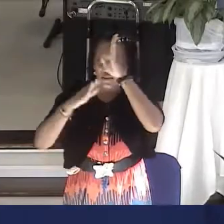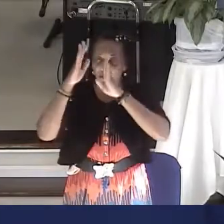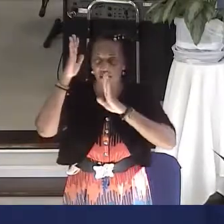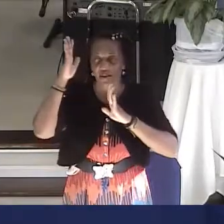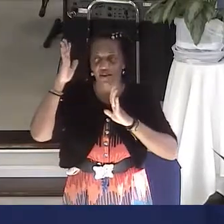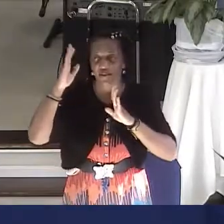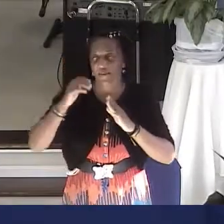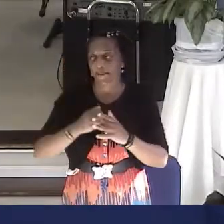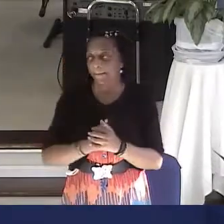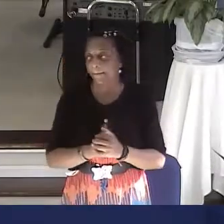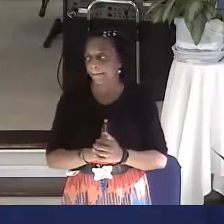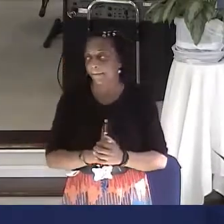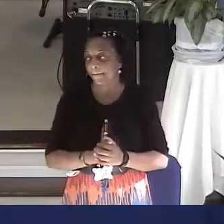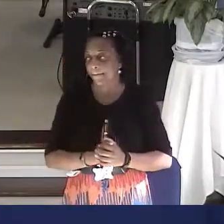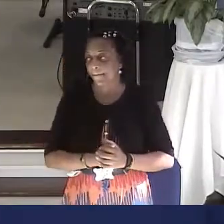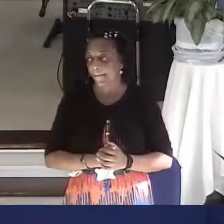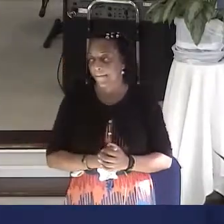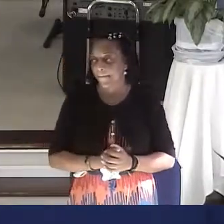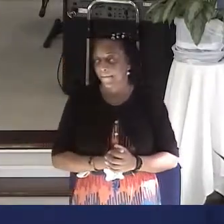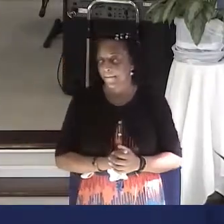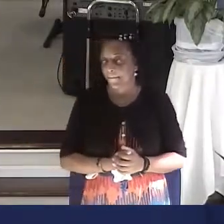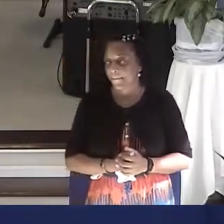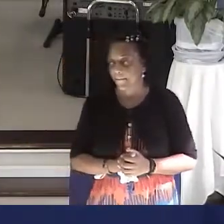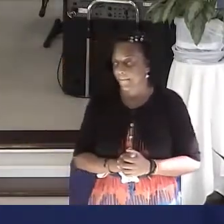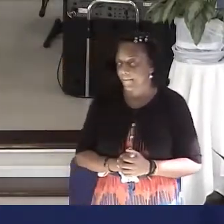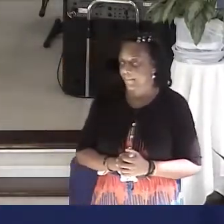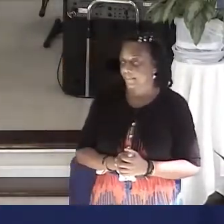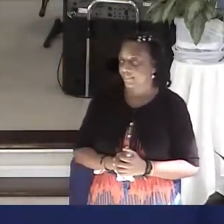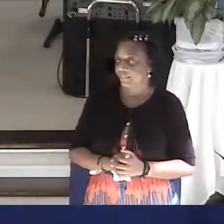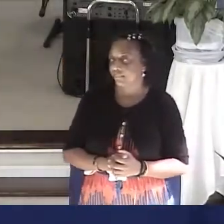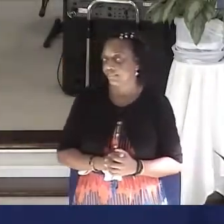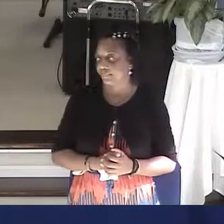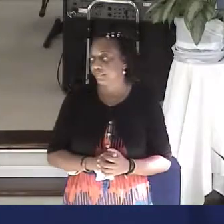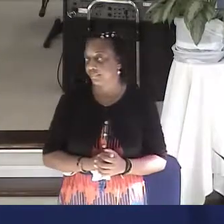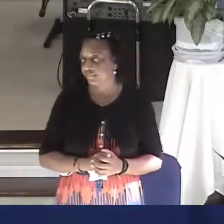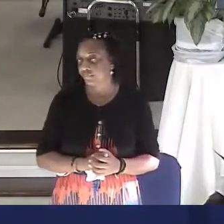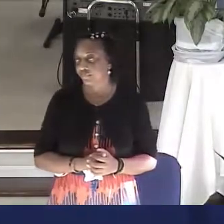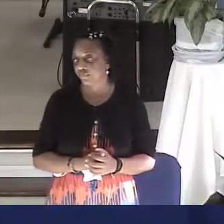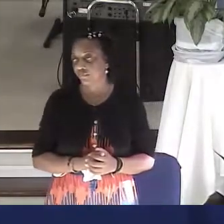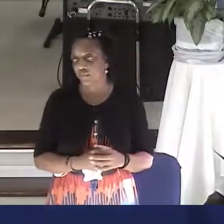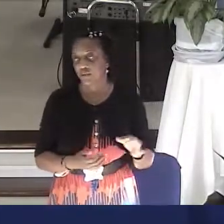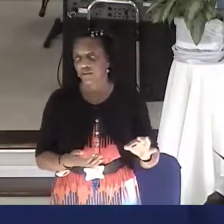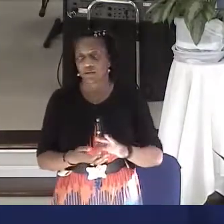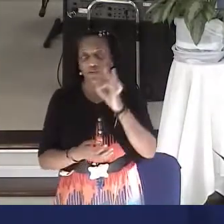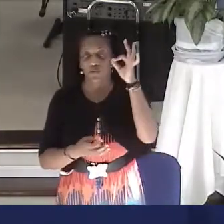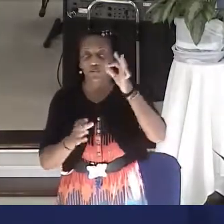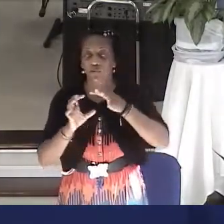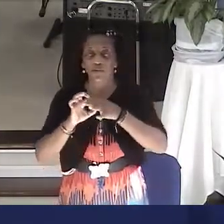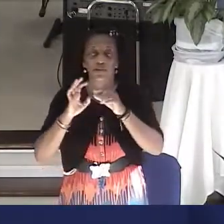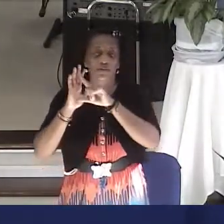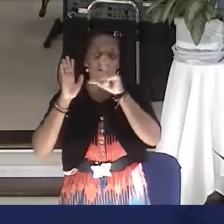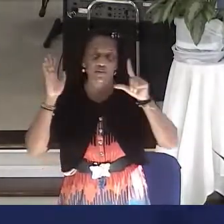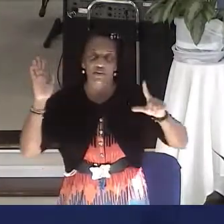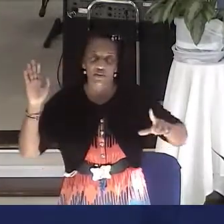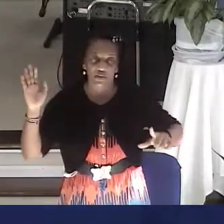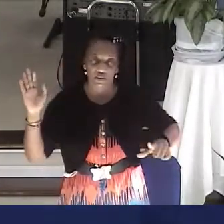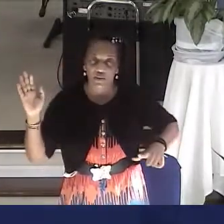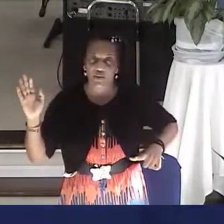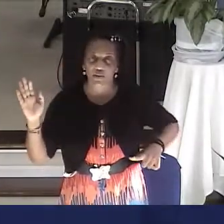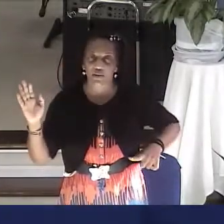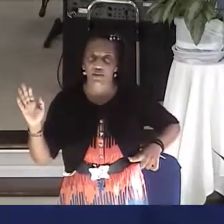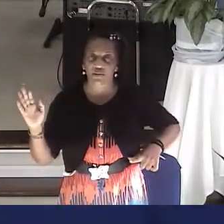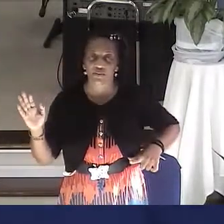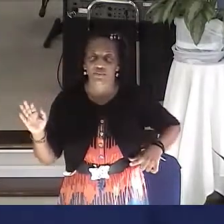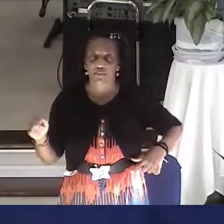be. You know, and it all comes down to this. The spirit of the sovereign Lord is upon me. For he